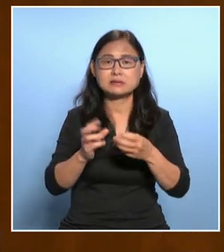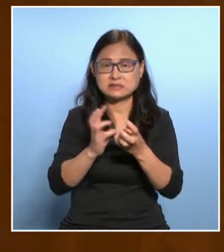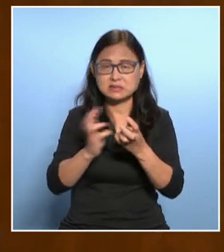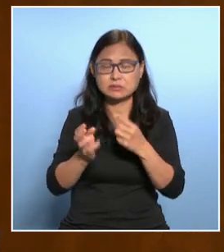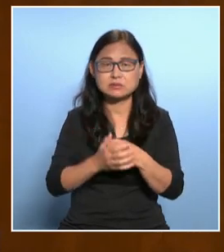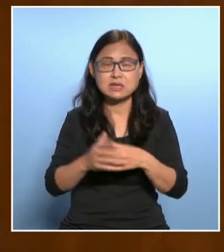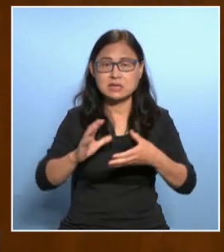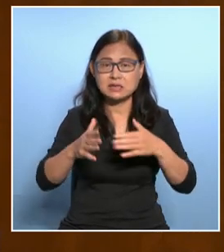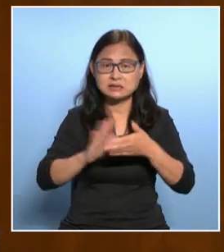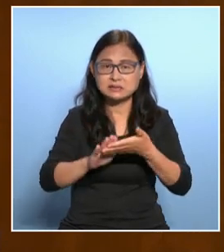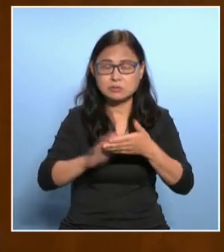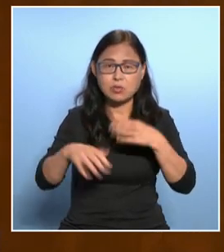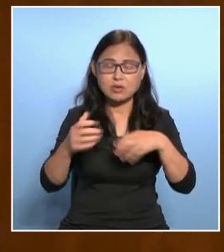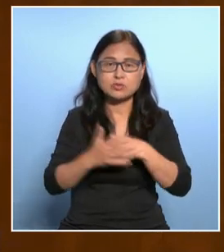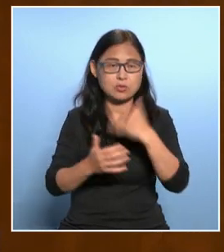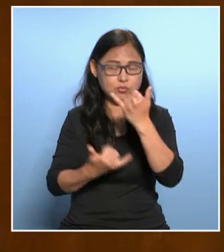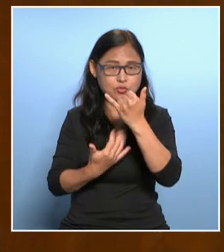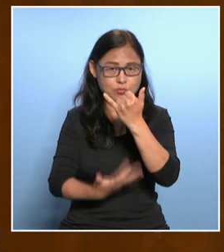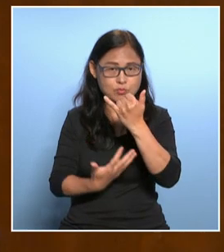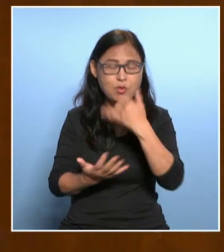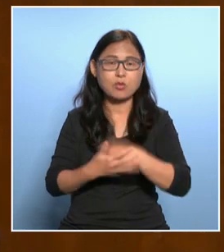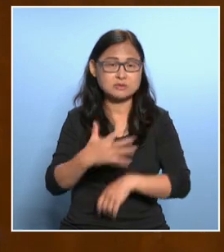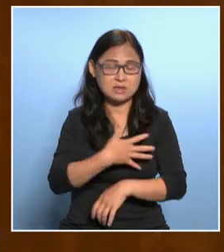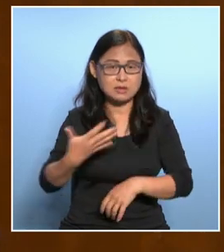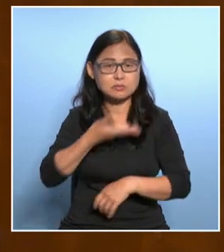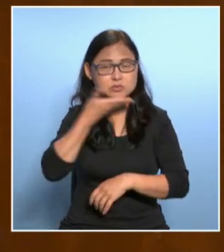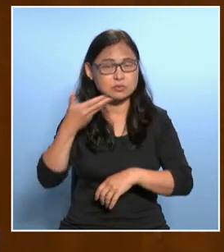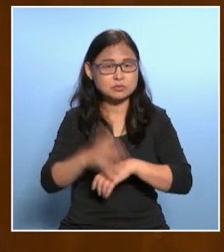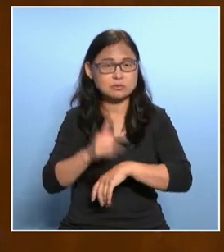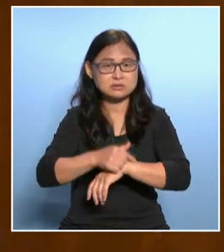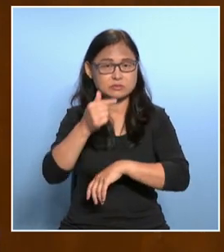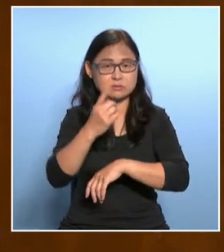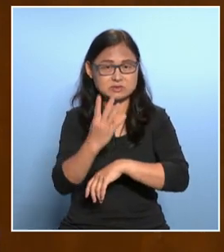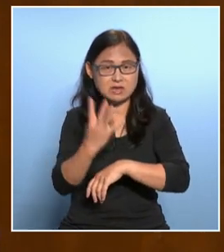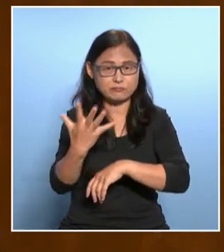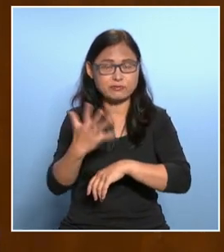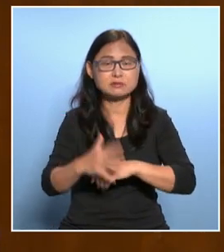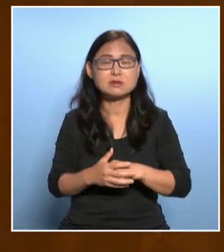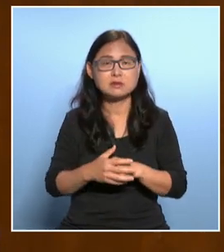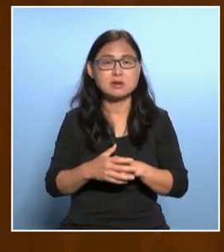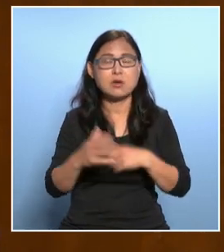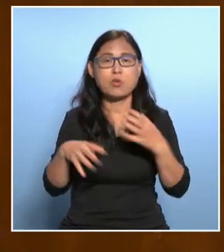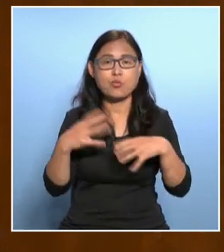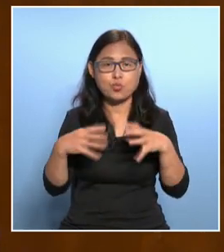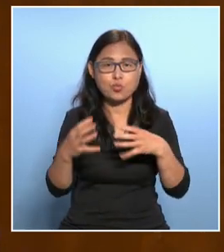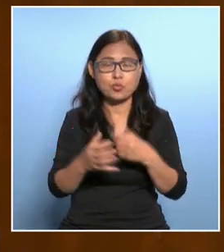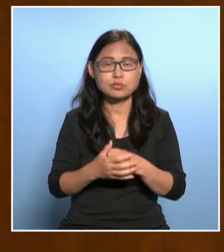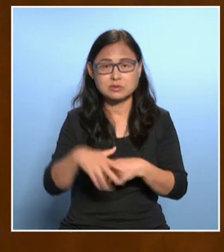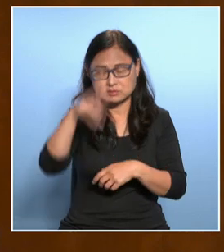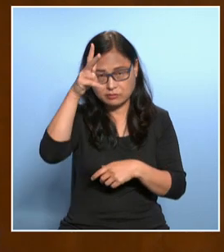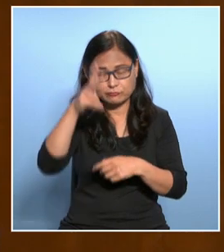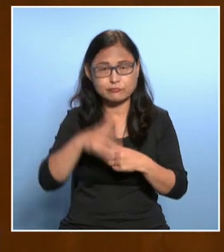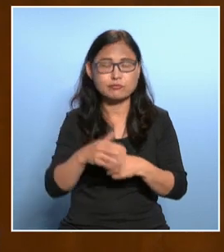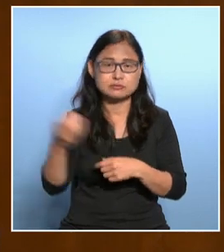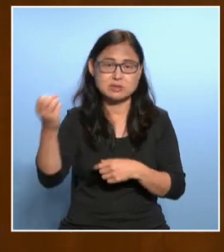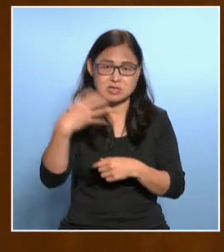list of follow-up actions. Our next meeting is scheduled to be held on the 9th of June, a Friday, at 10:45